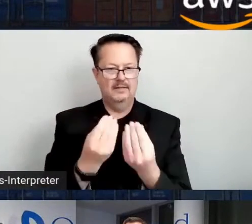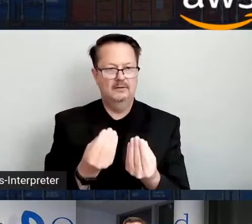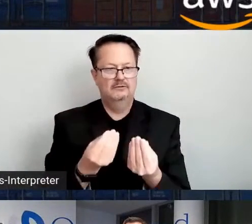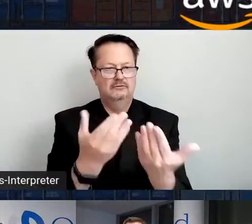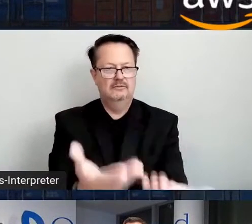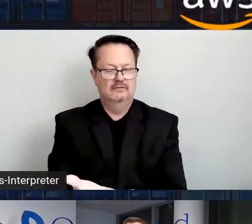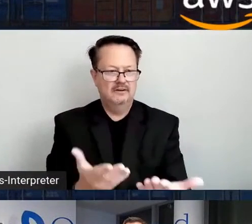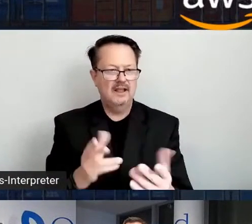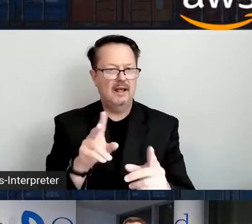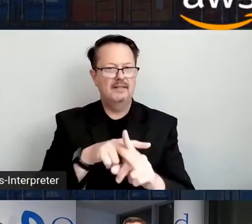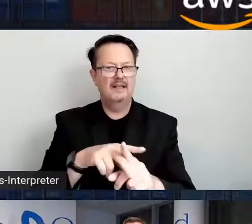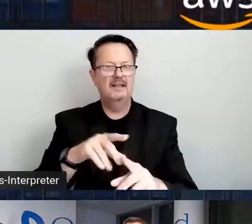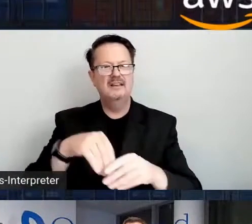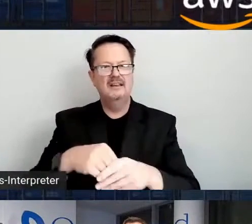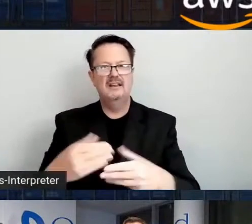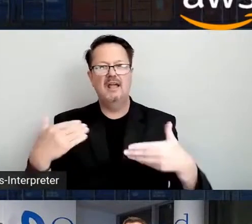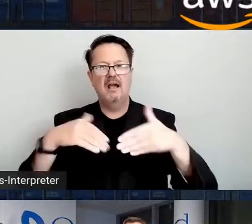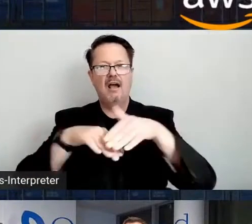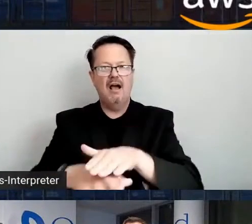hybrid environment?